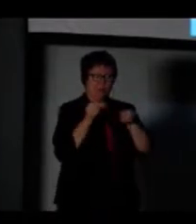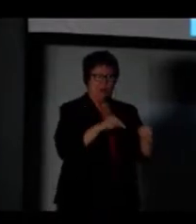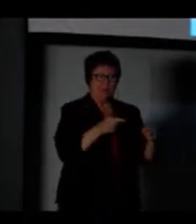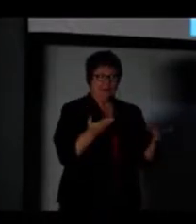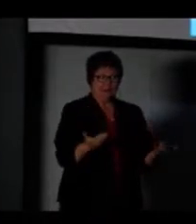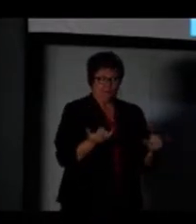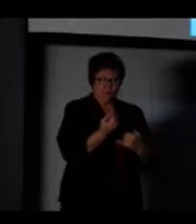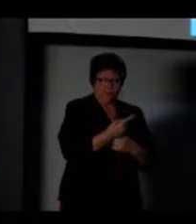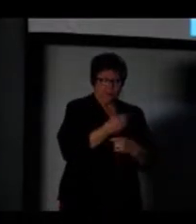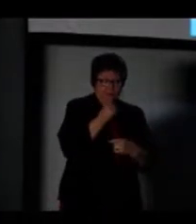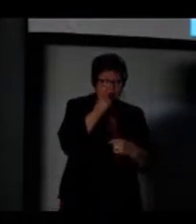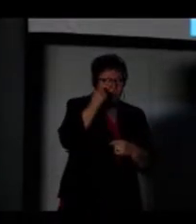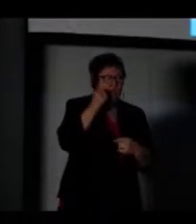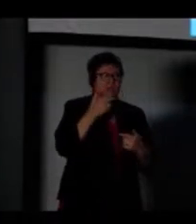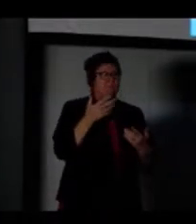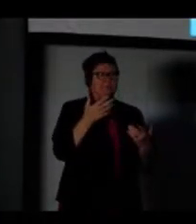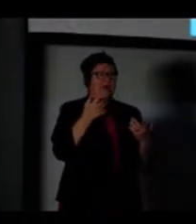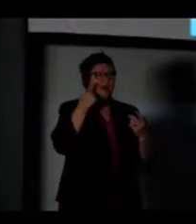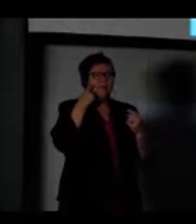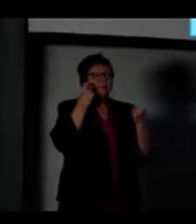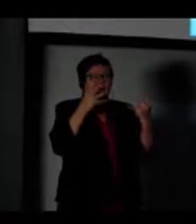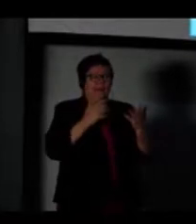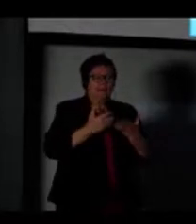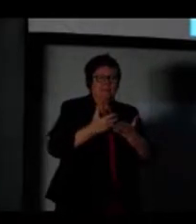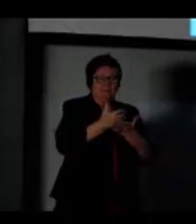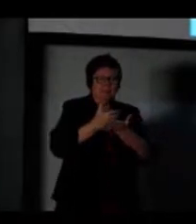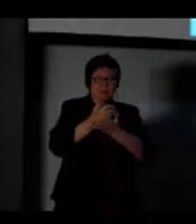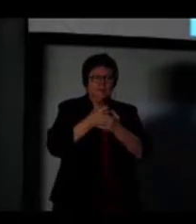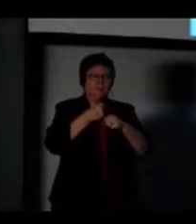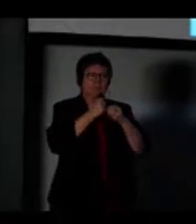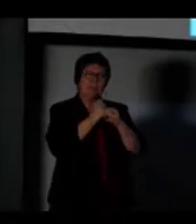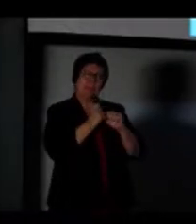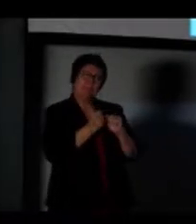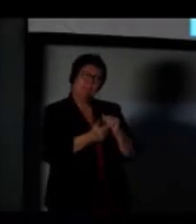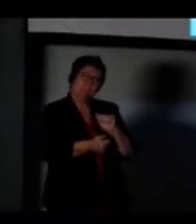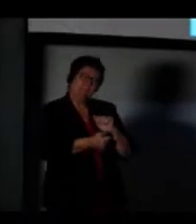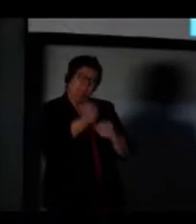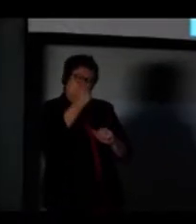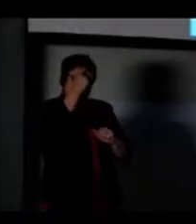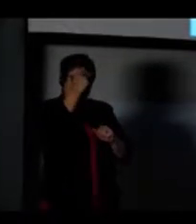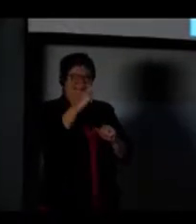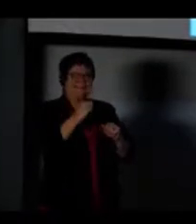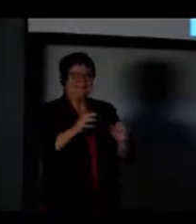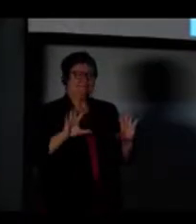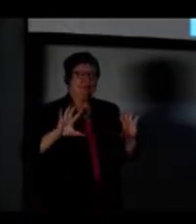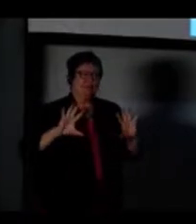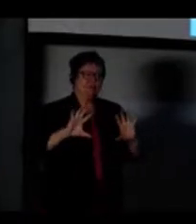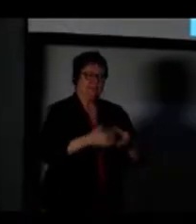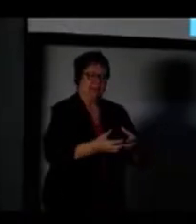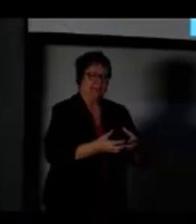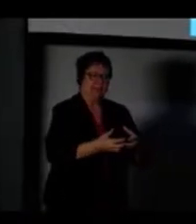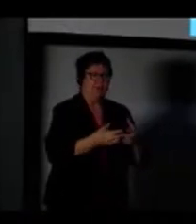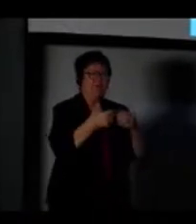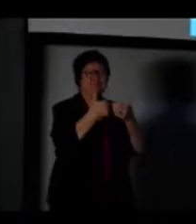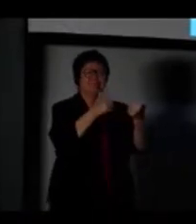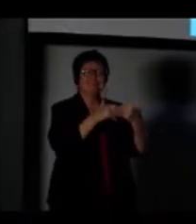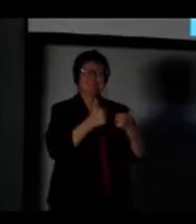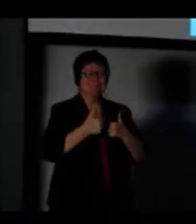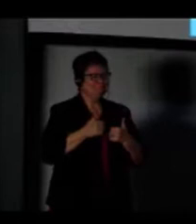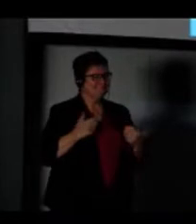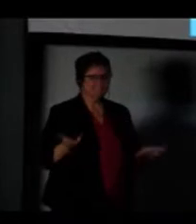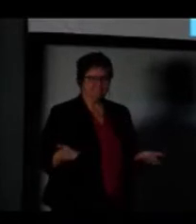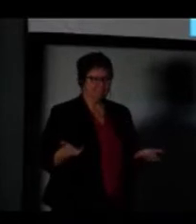I think that a lot of these sorts of collections make most sense if you put them together. Our